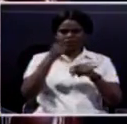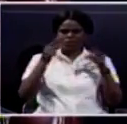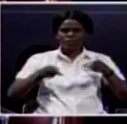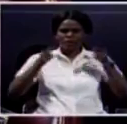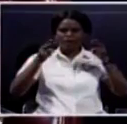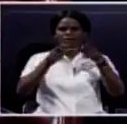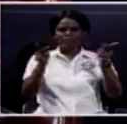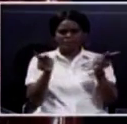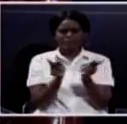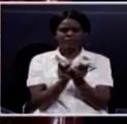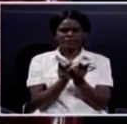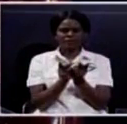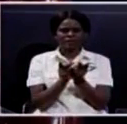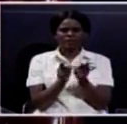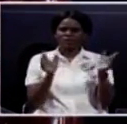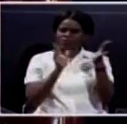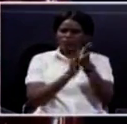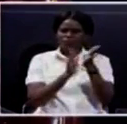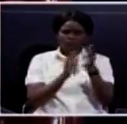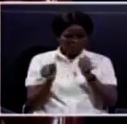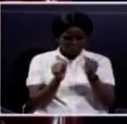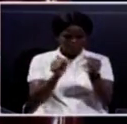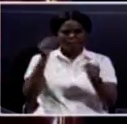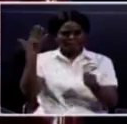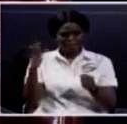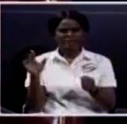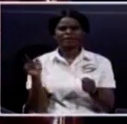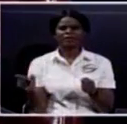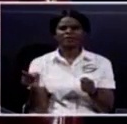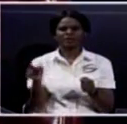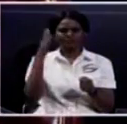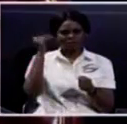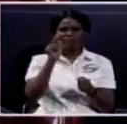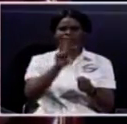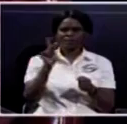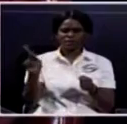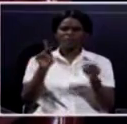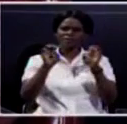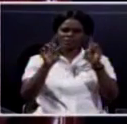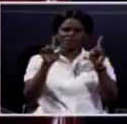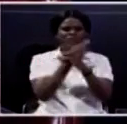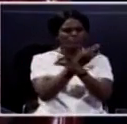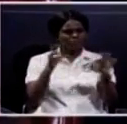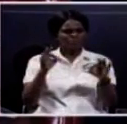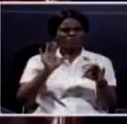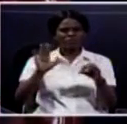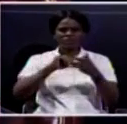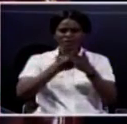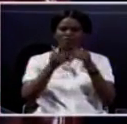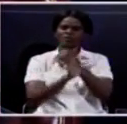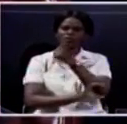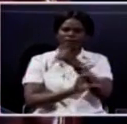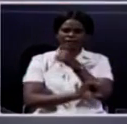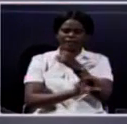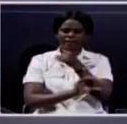of responsibility went through that system because Kaunda provided free education. And that's why this country is standing. But